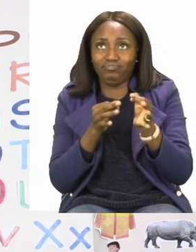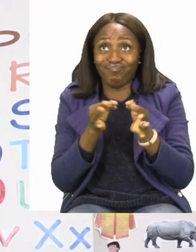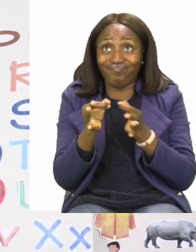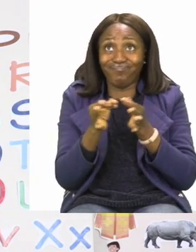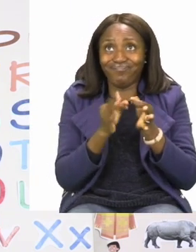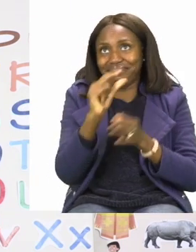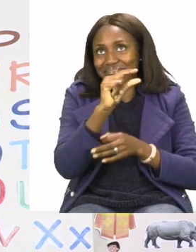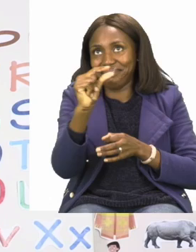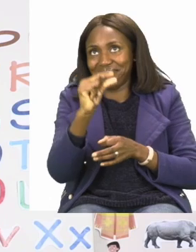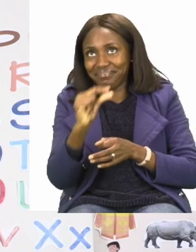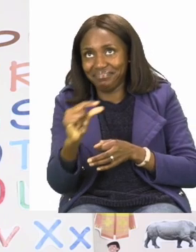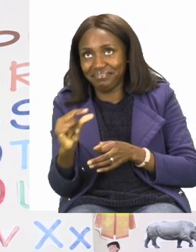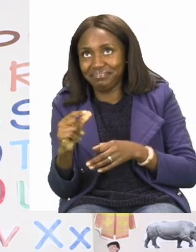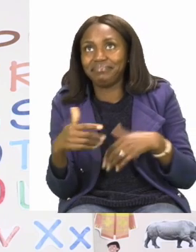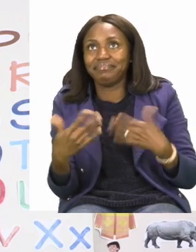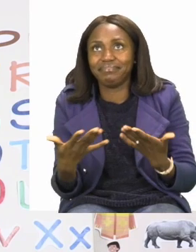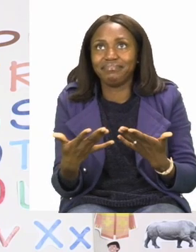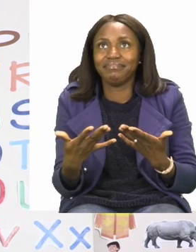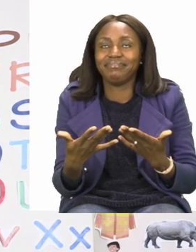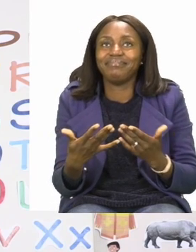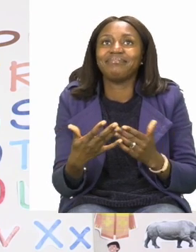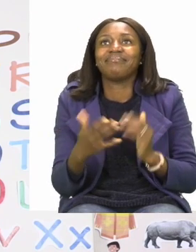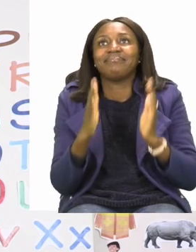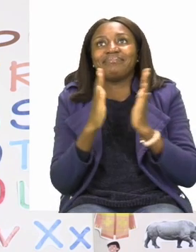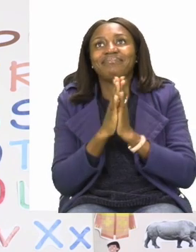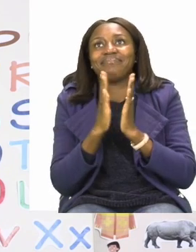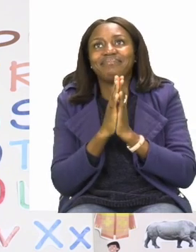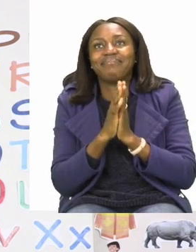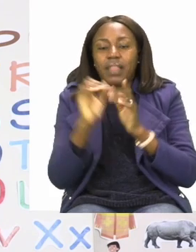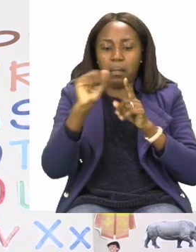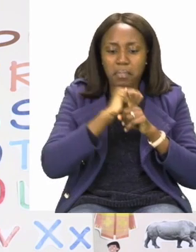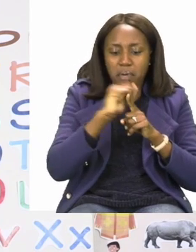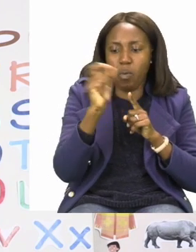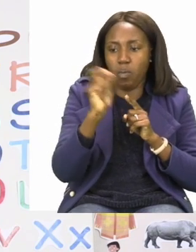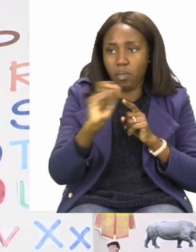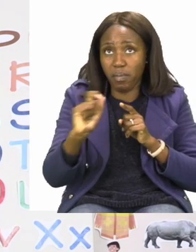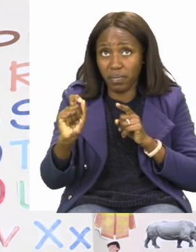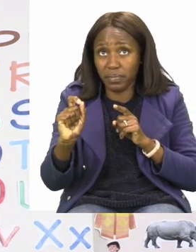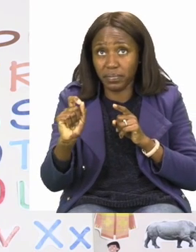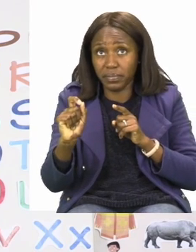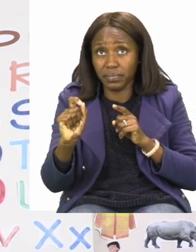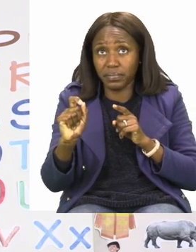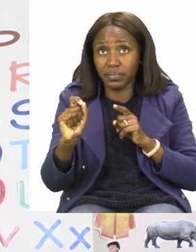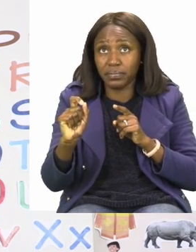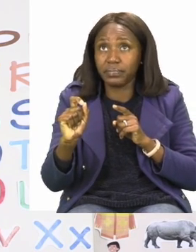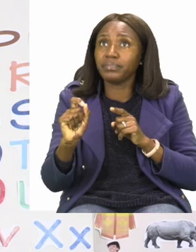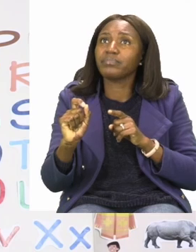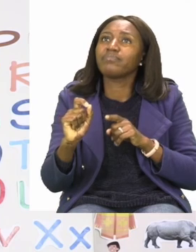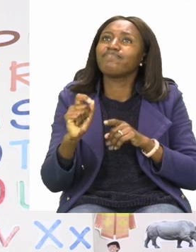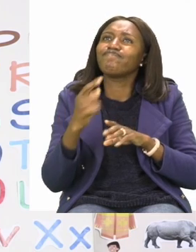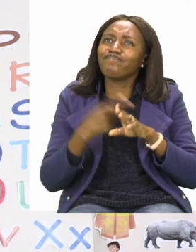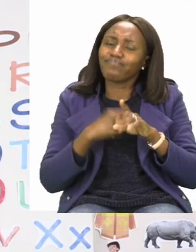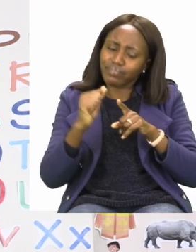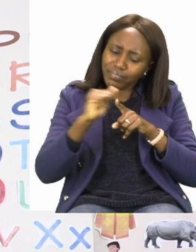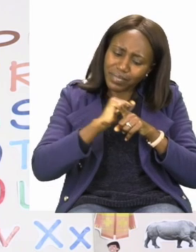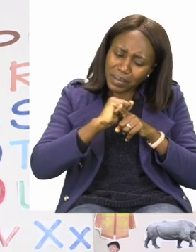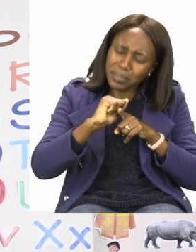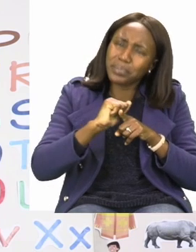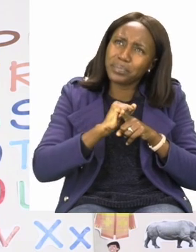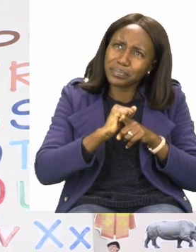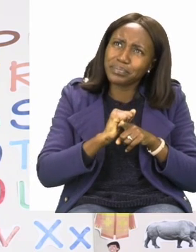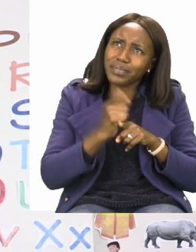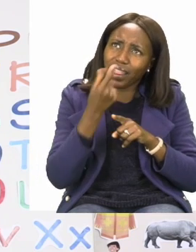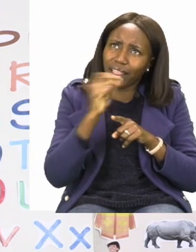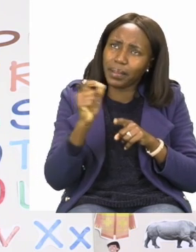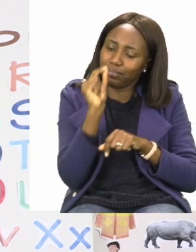these words, and I expect you to please trace them. Remember the tracing rules. The first one is to press your